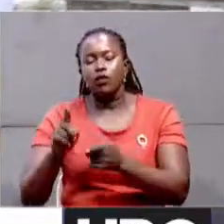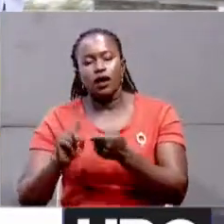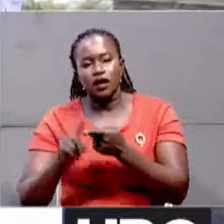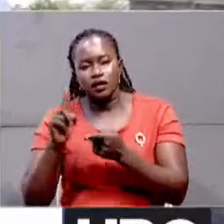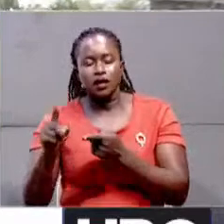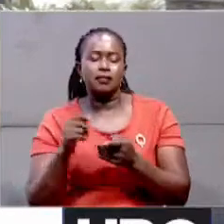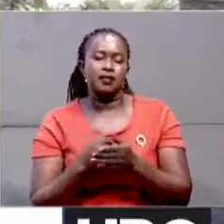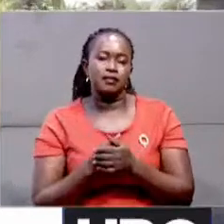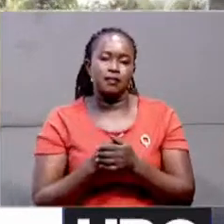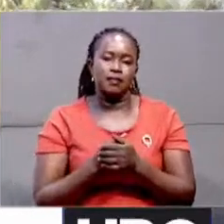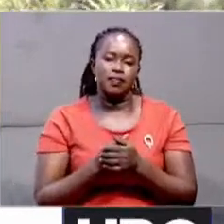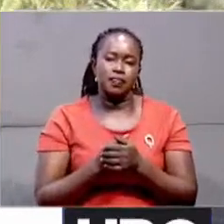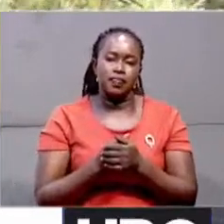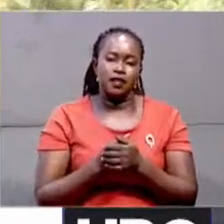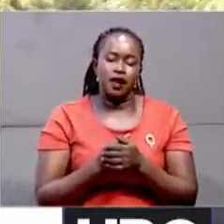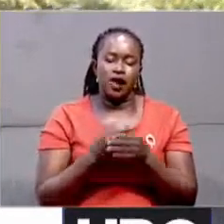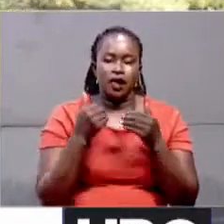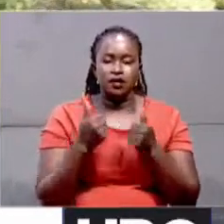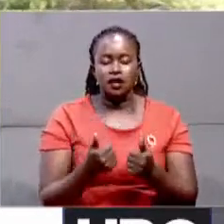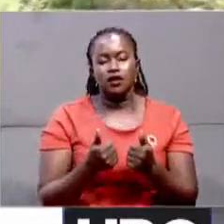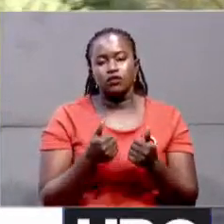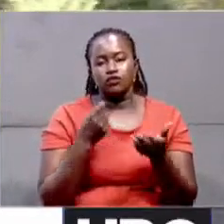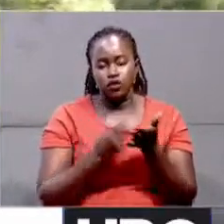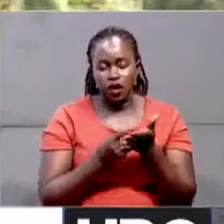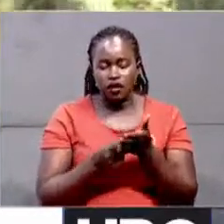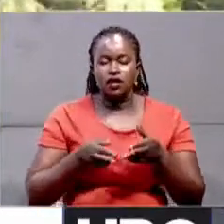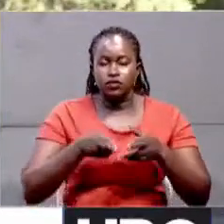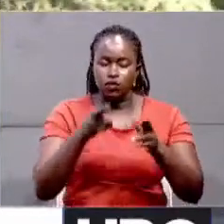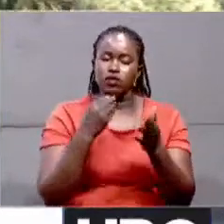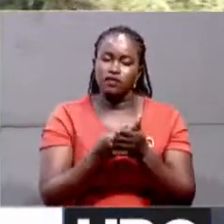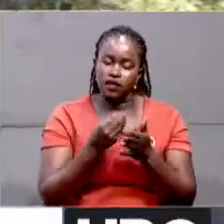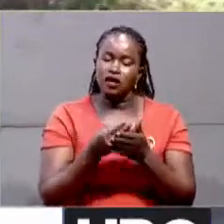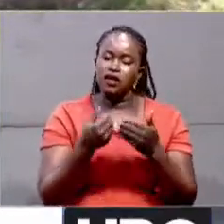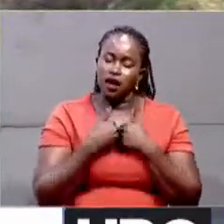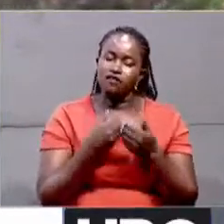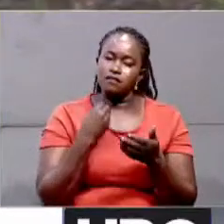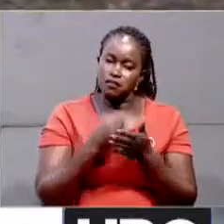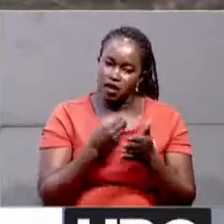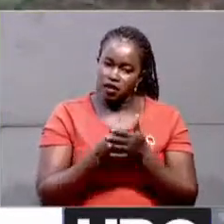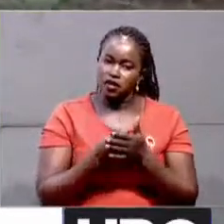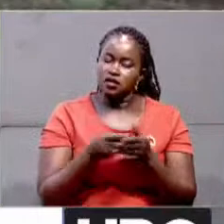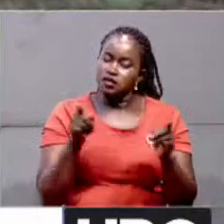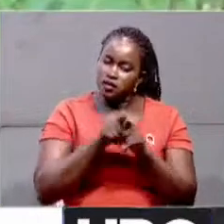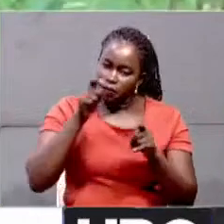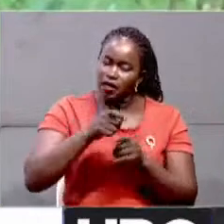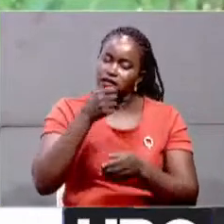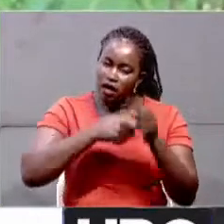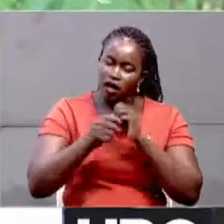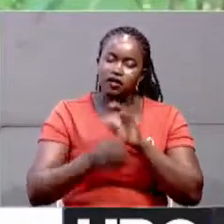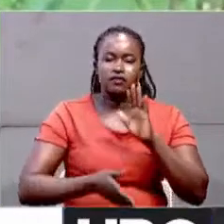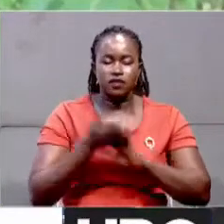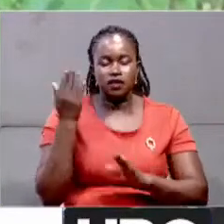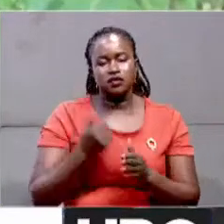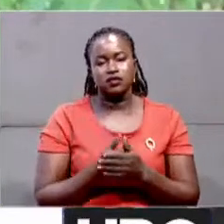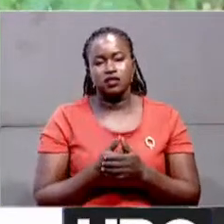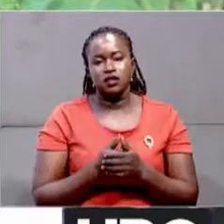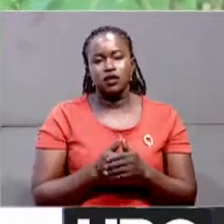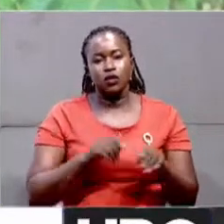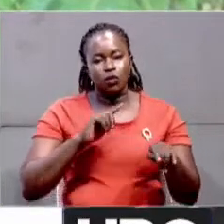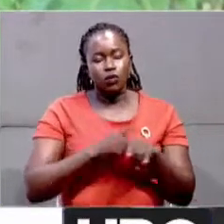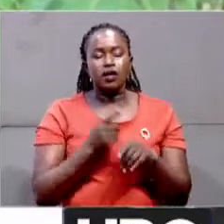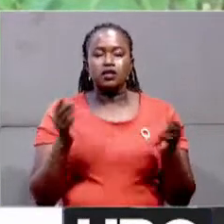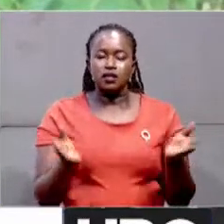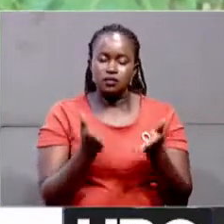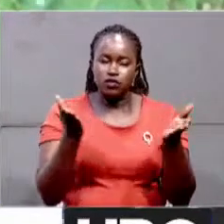the Uganda Road Fund has money to do this, and it should act immediately. When appropriate improvements have been